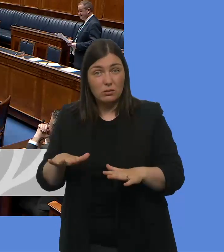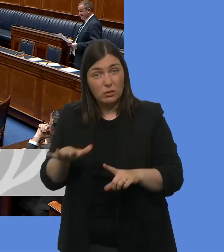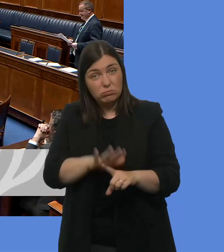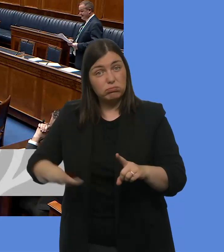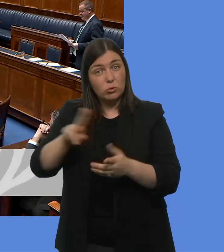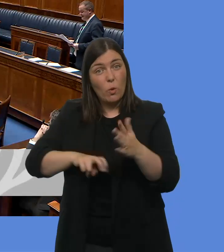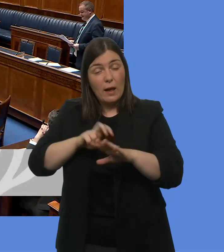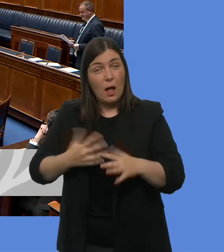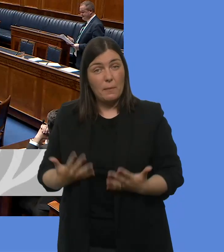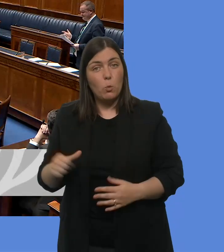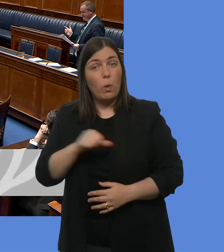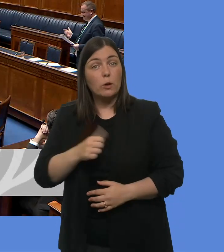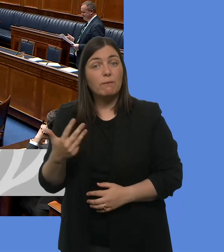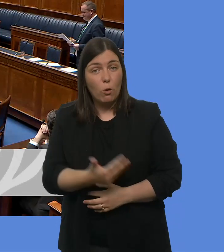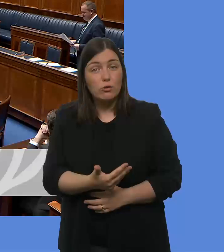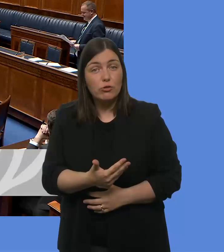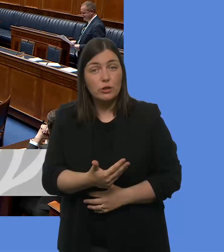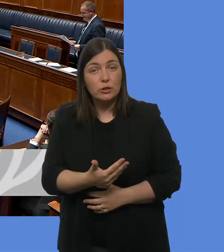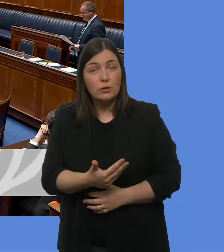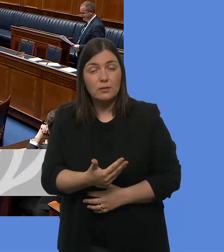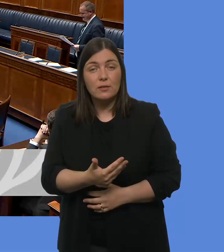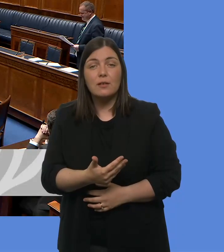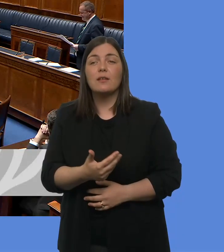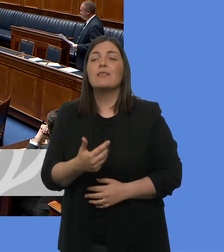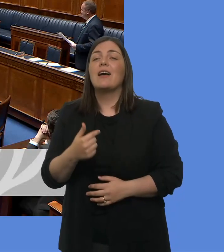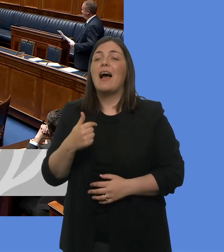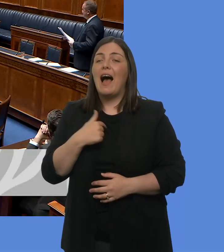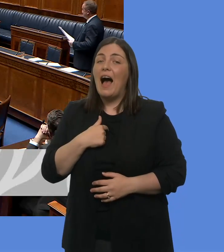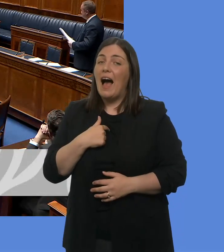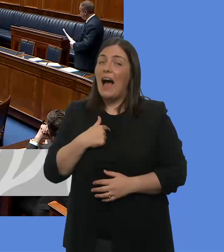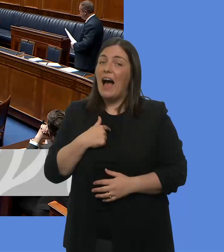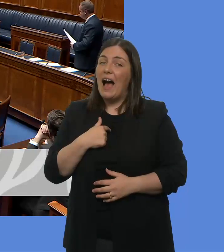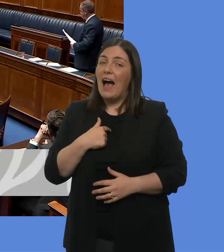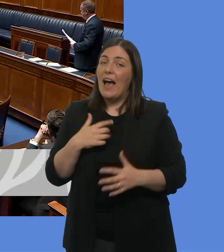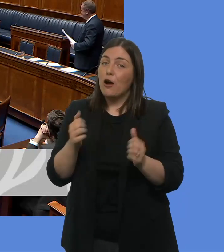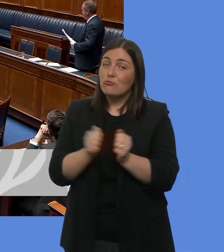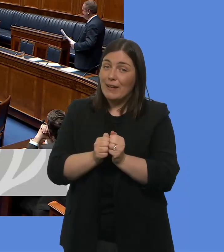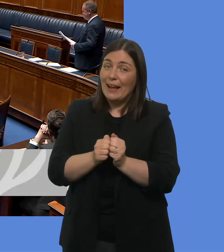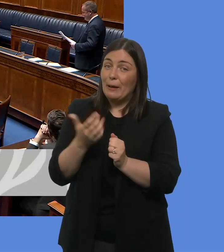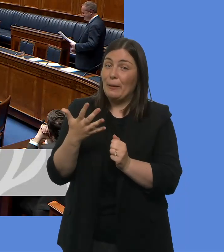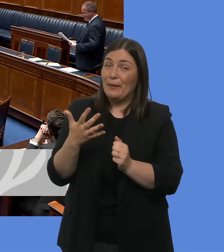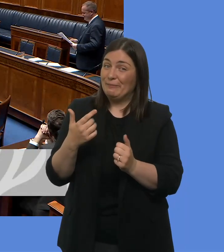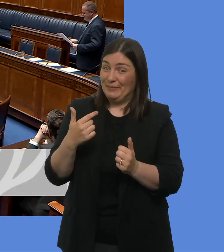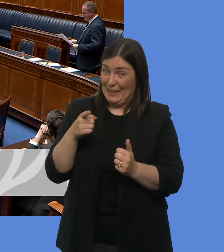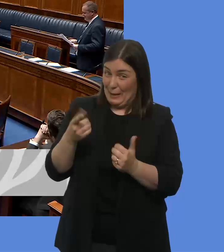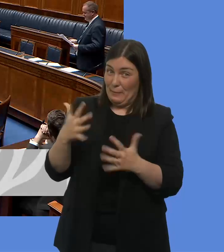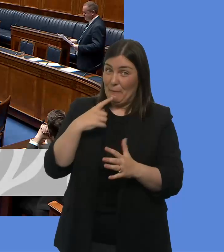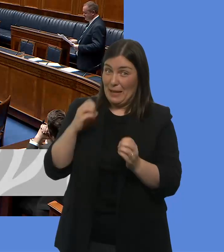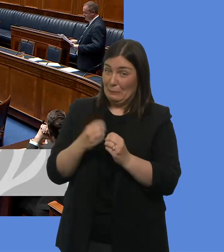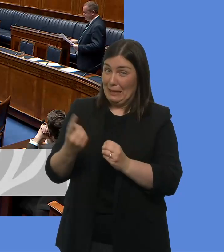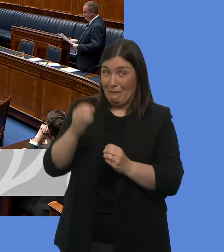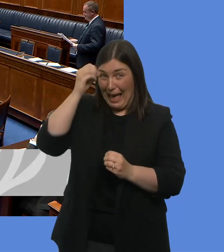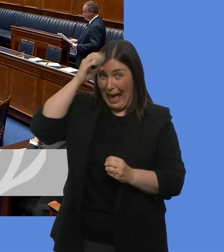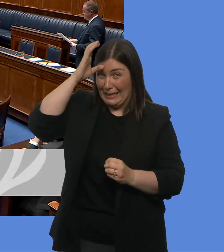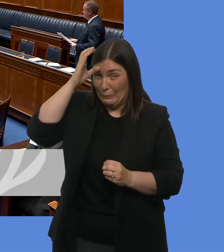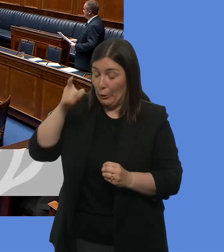Ireland, and something I will join David in admitting to is I'm not an expert, David, but I join with you in the